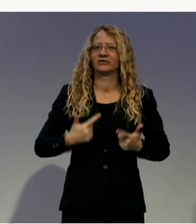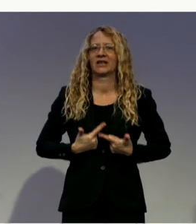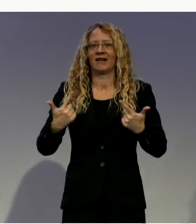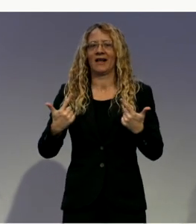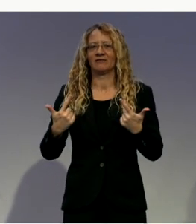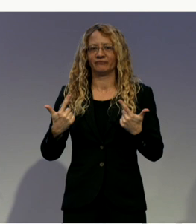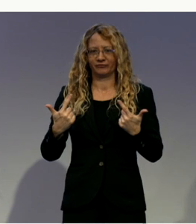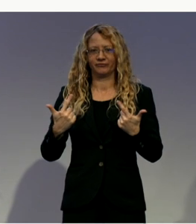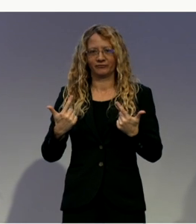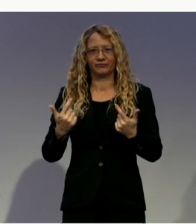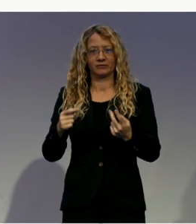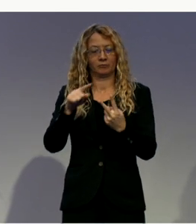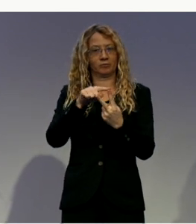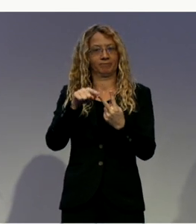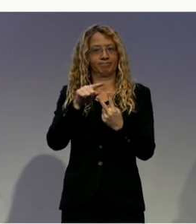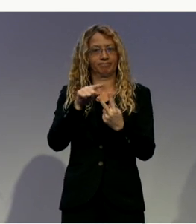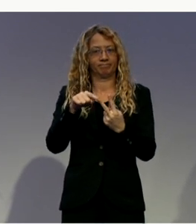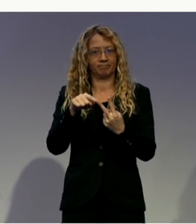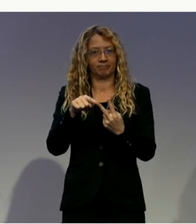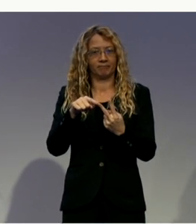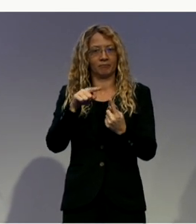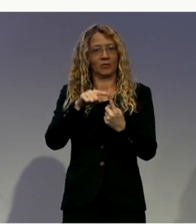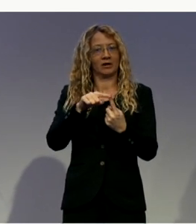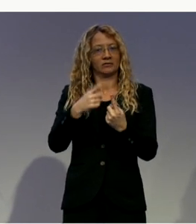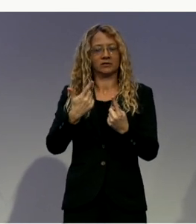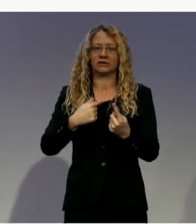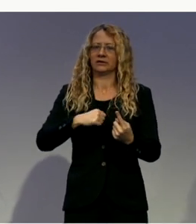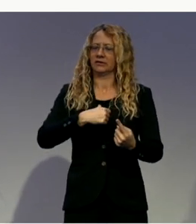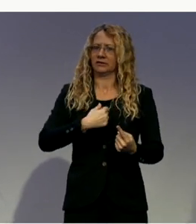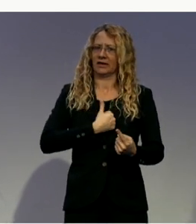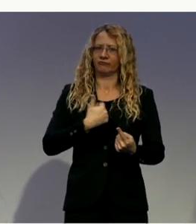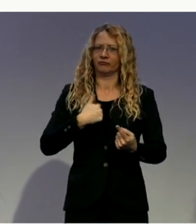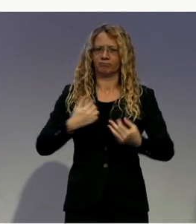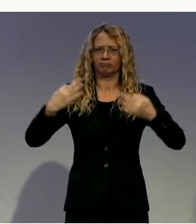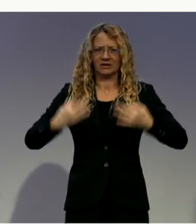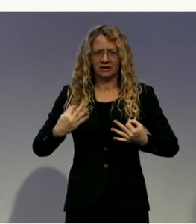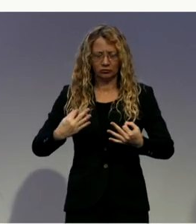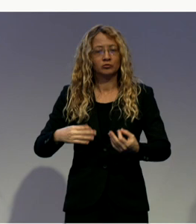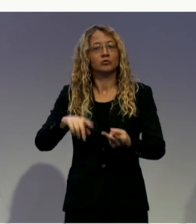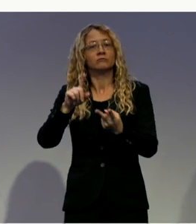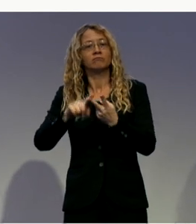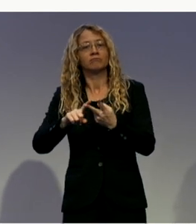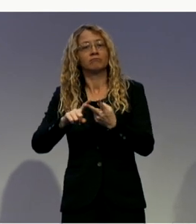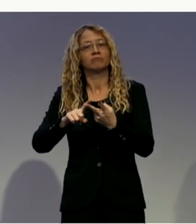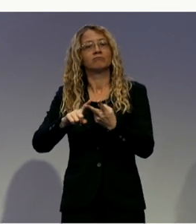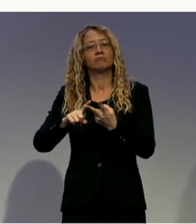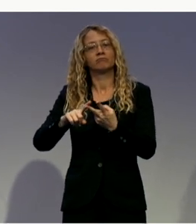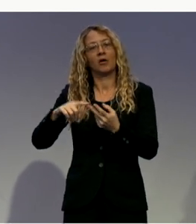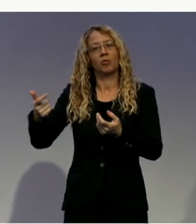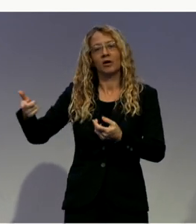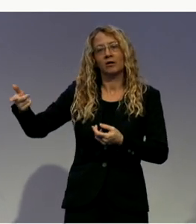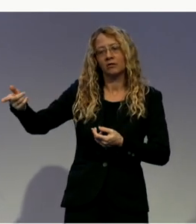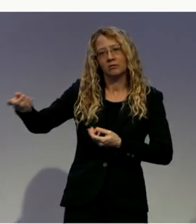self-advocacy, and the other is the economic participation. A group of young people with